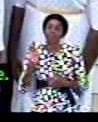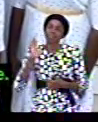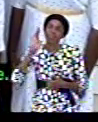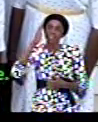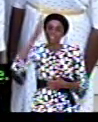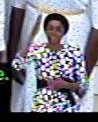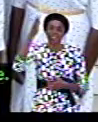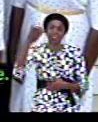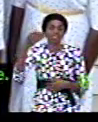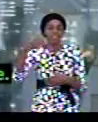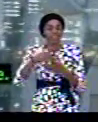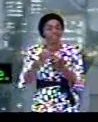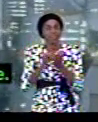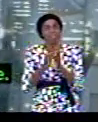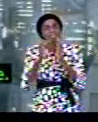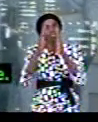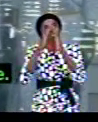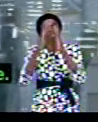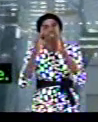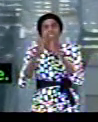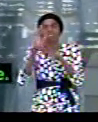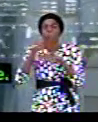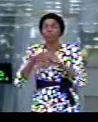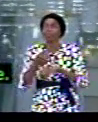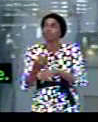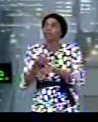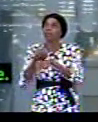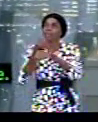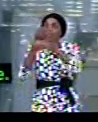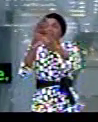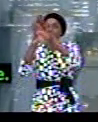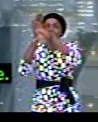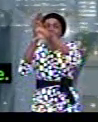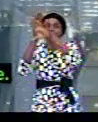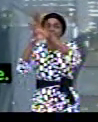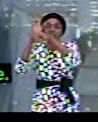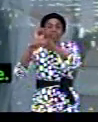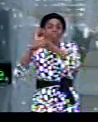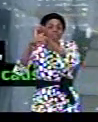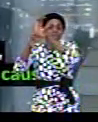have a destiny in the city on the hill.